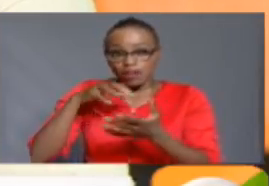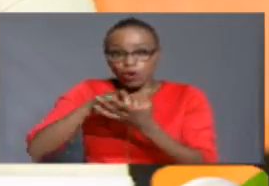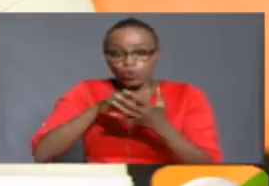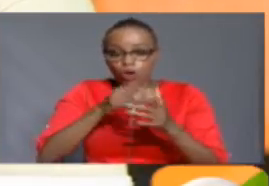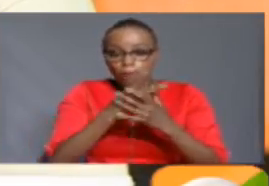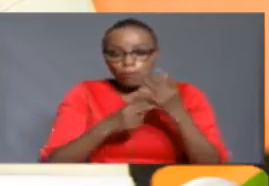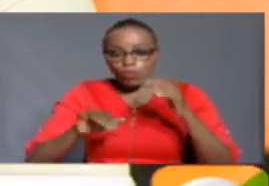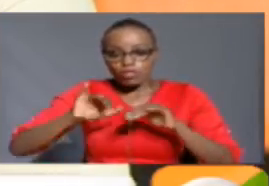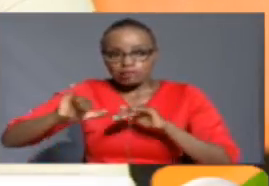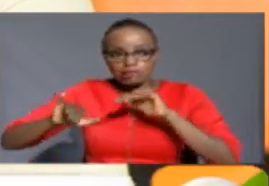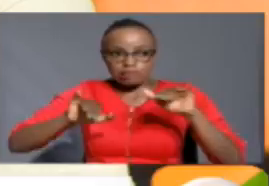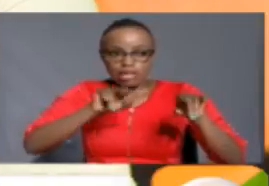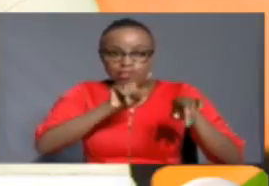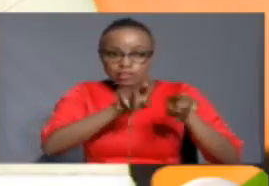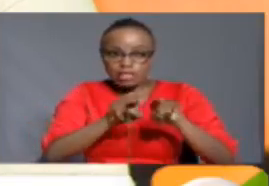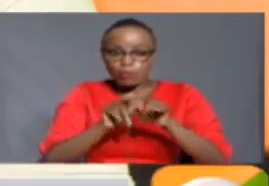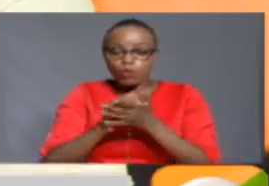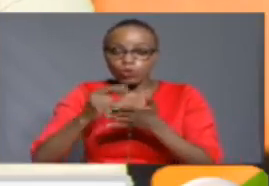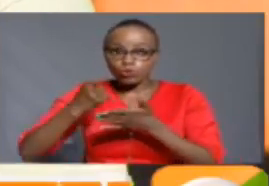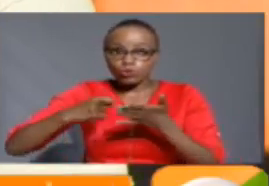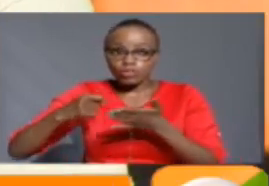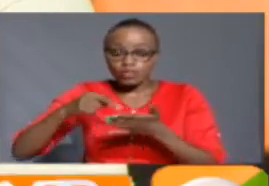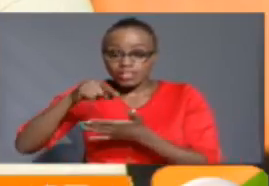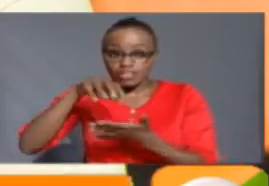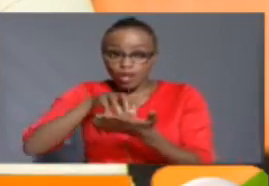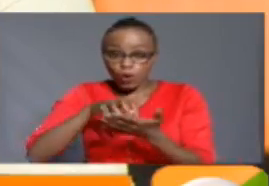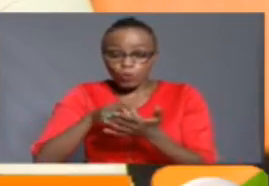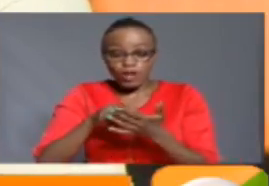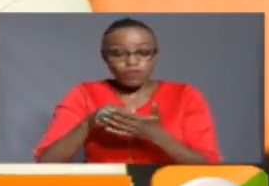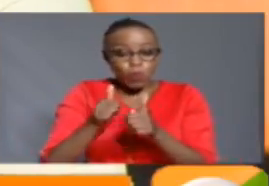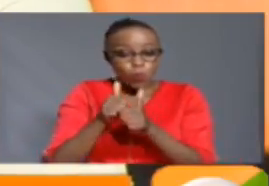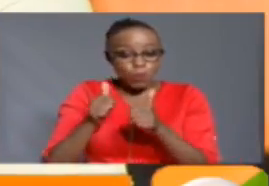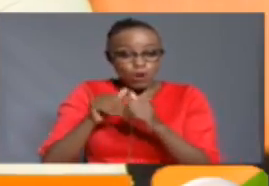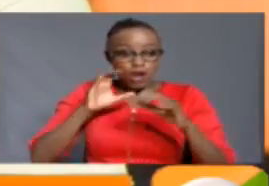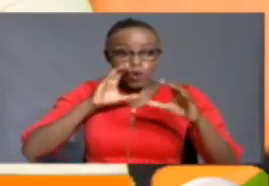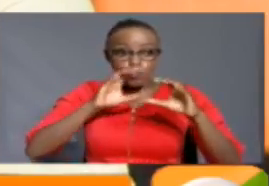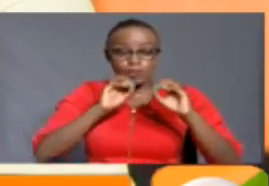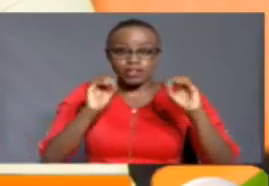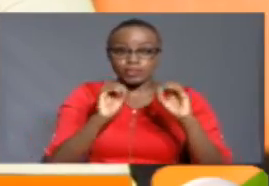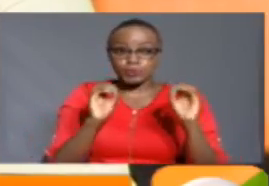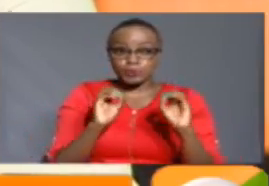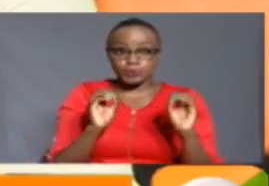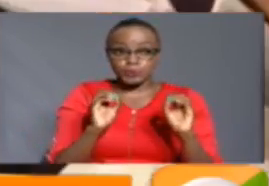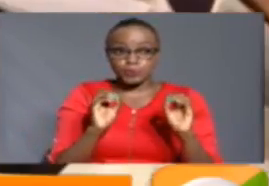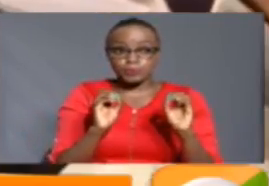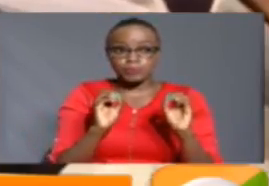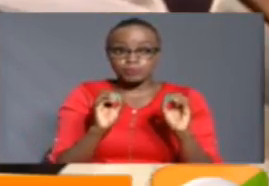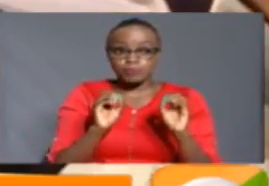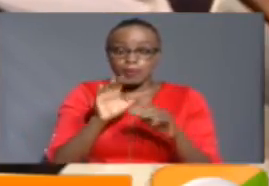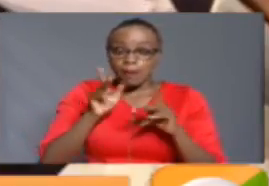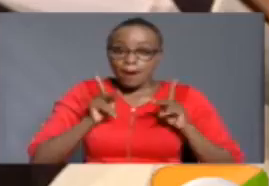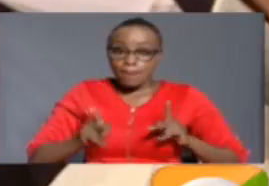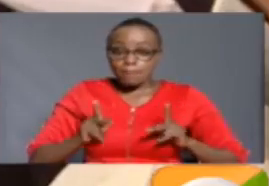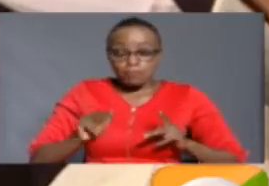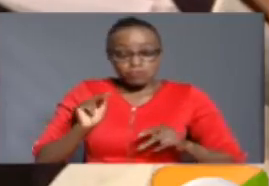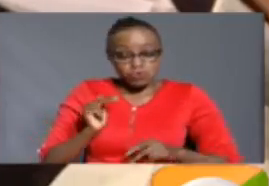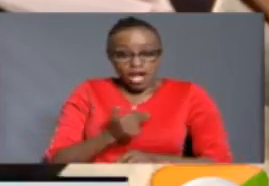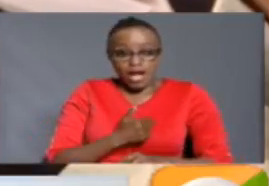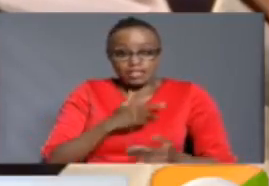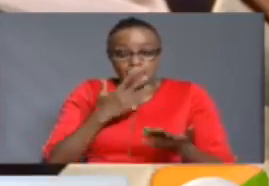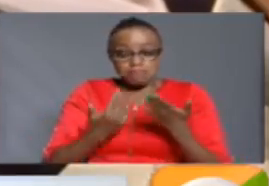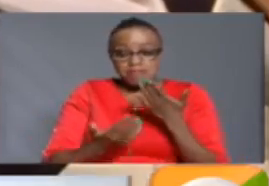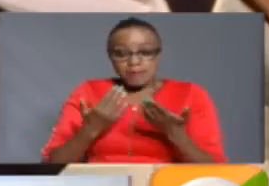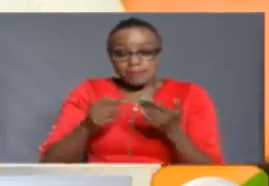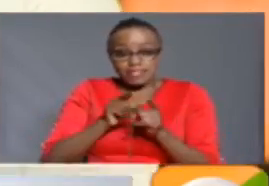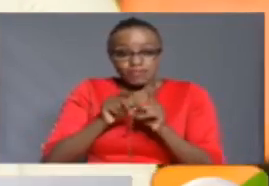both sides were to sign, then those conditions were not properly communicated by your people to us. So maybe